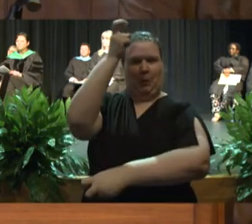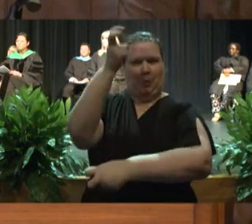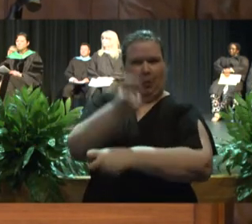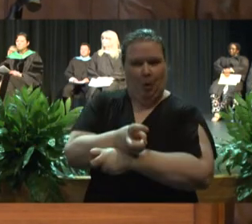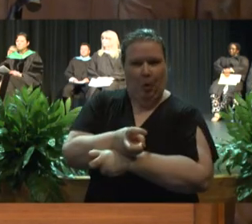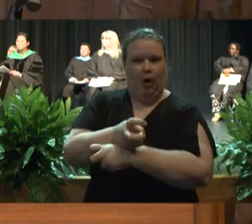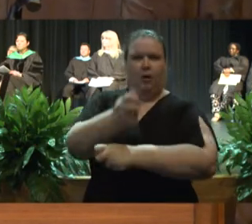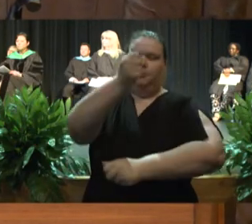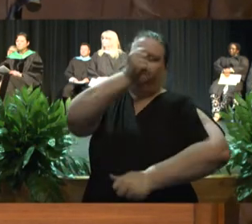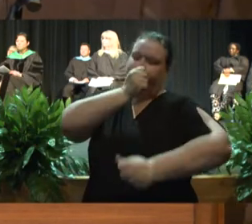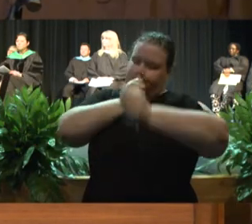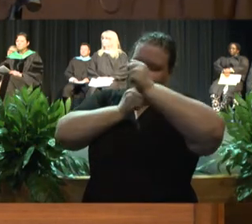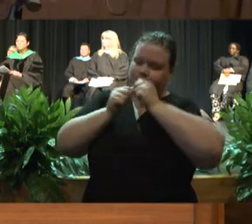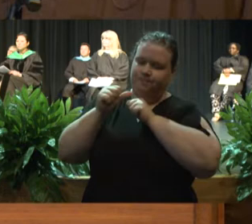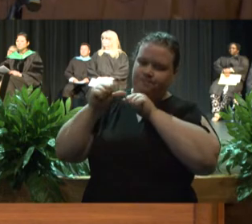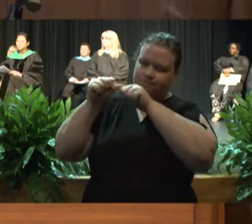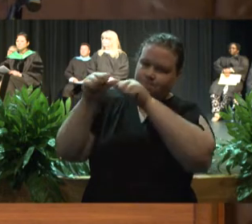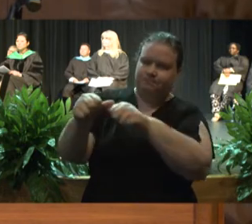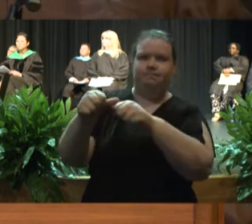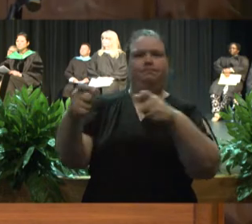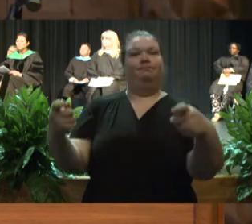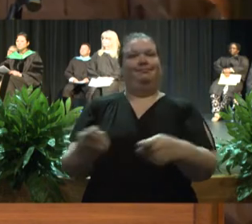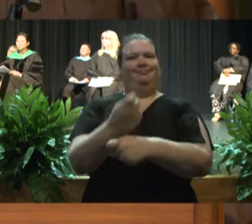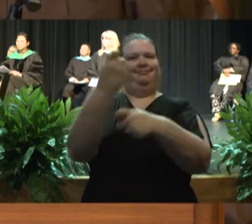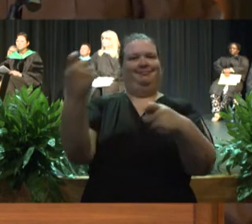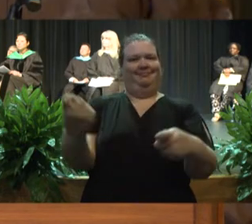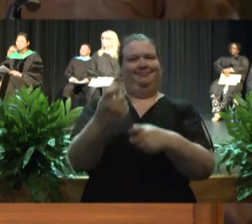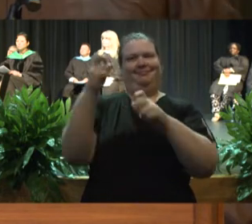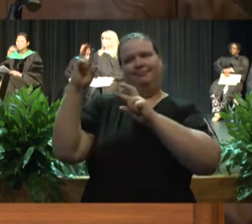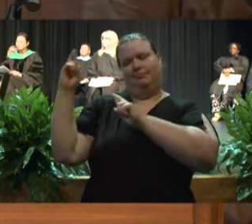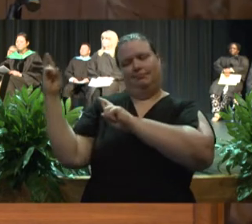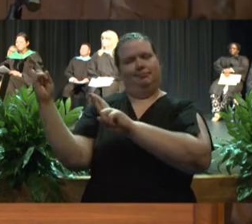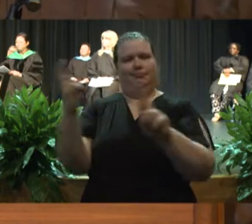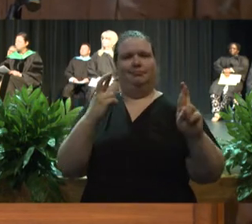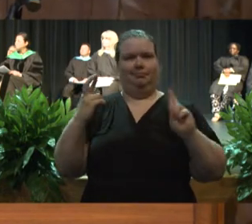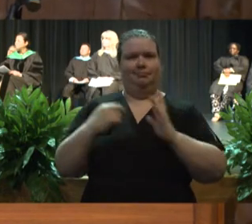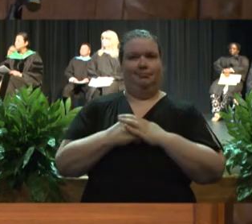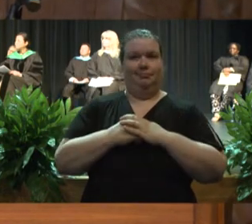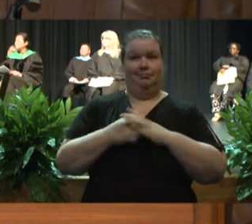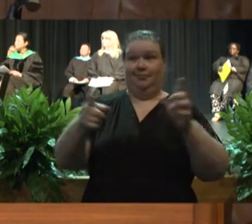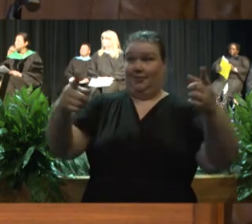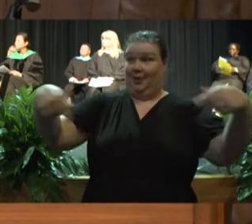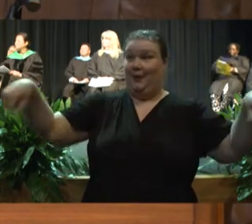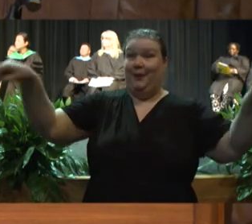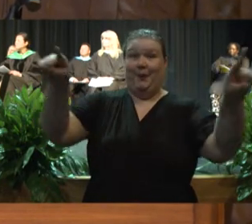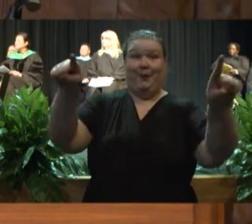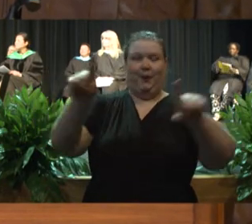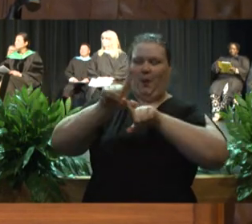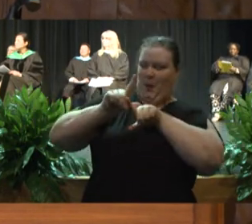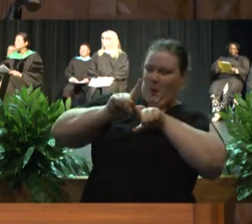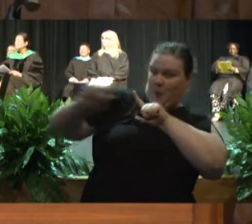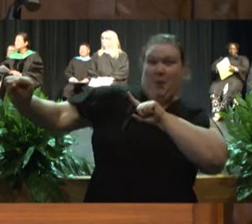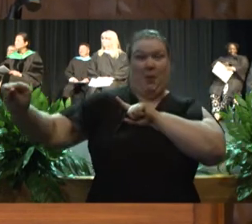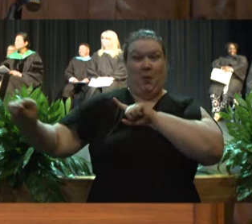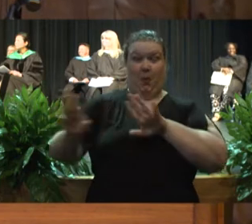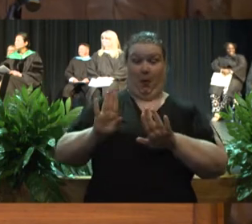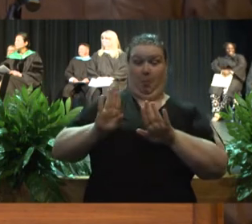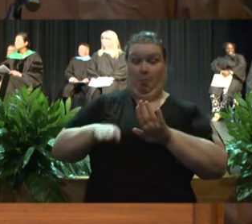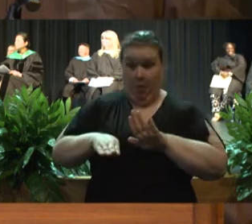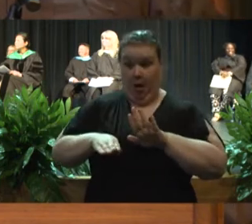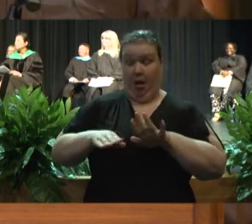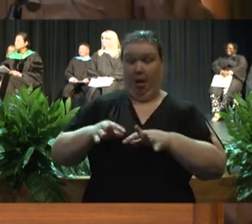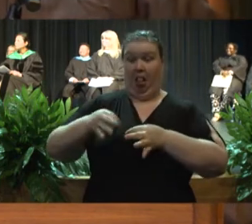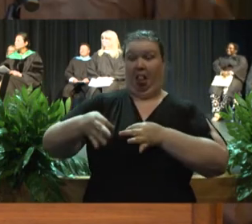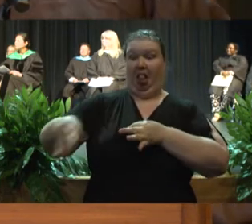resiliency. I can honestly say that this graduating class was all gas and no brakes.